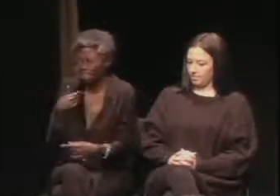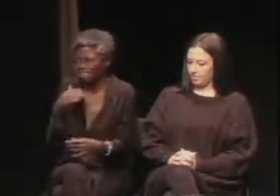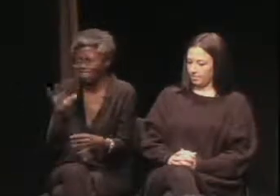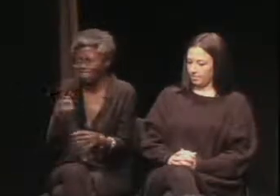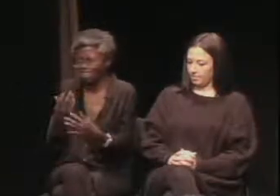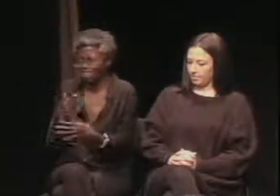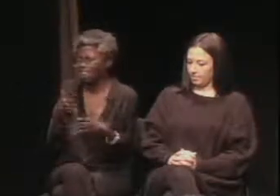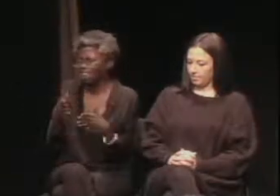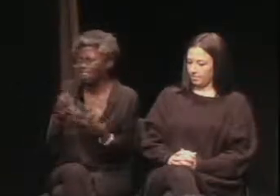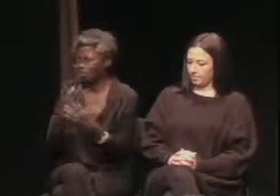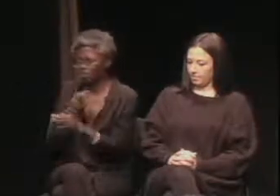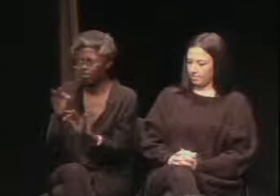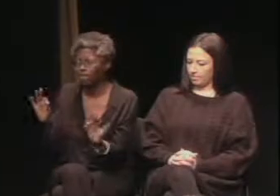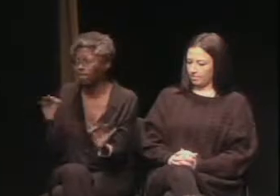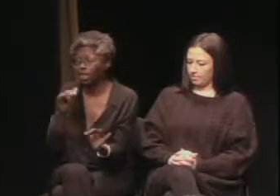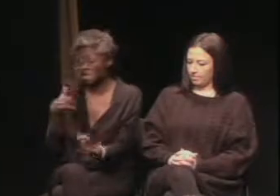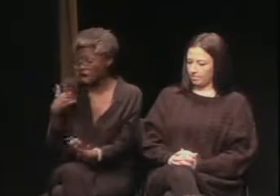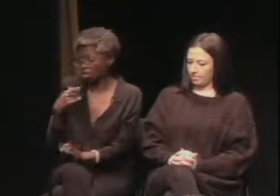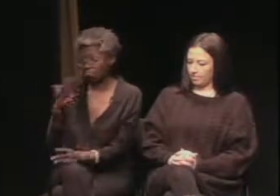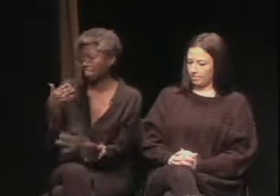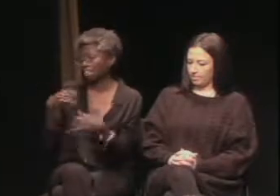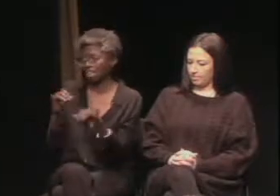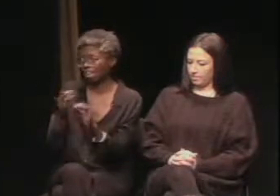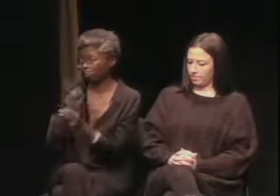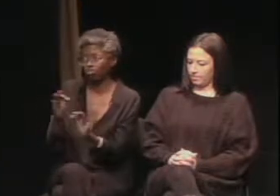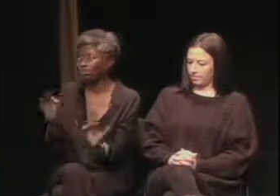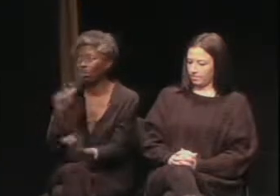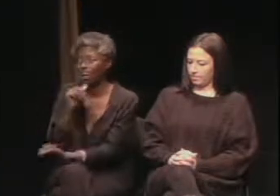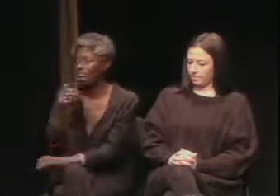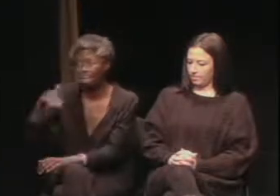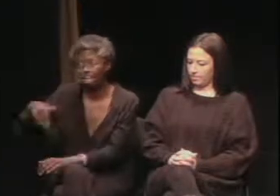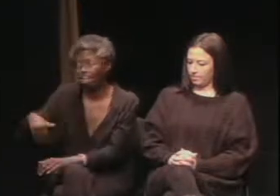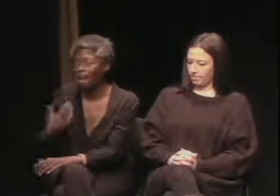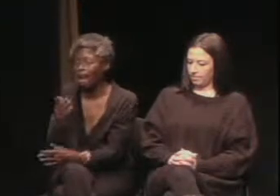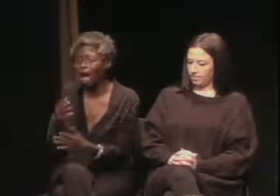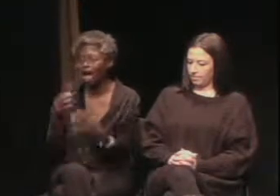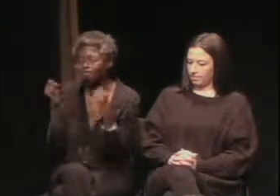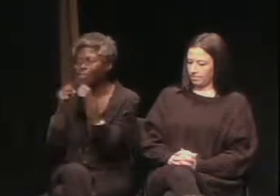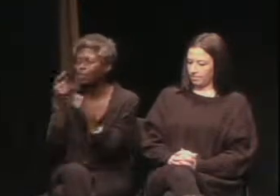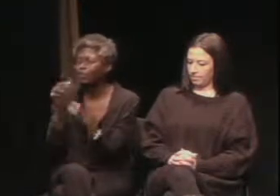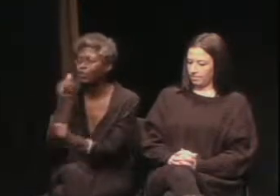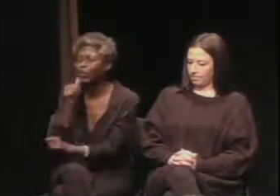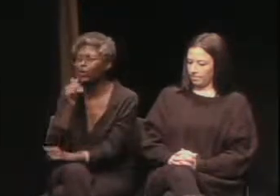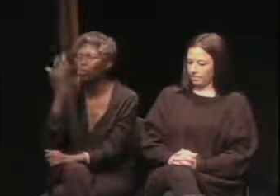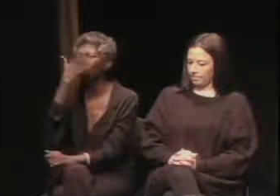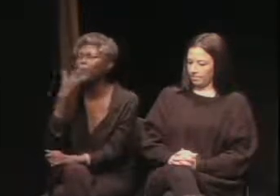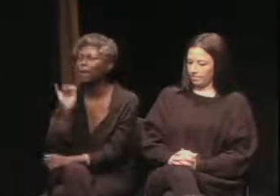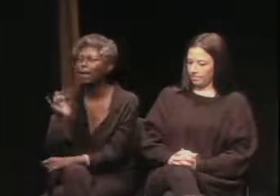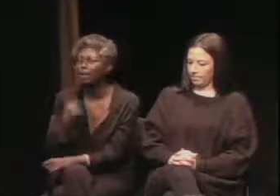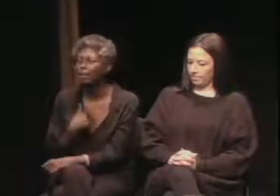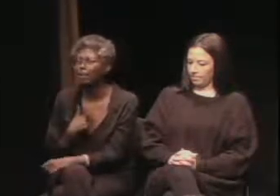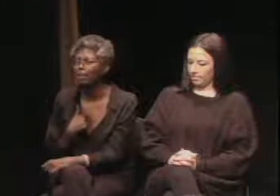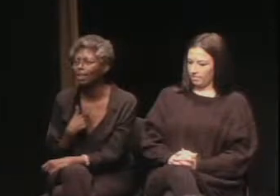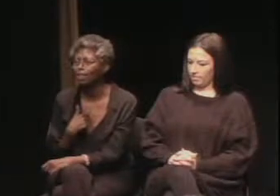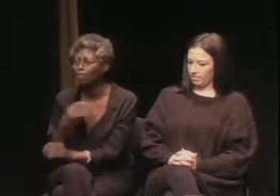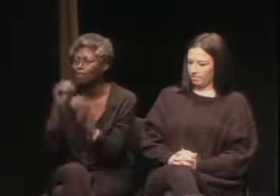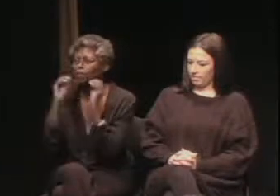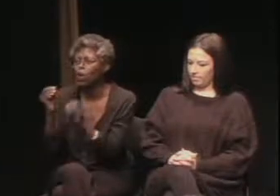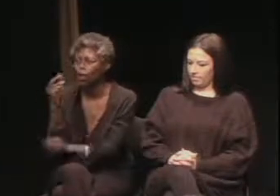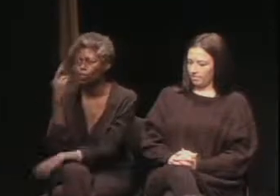in youth. Not even in youth. Yeah. You know, I'm fighting girls who look like me for absolutely no reason.